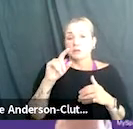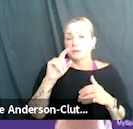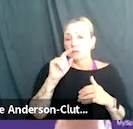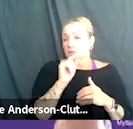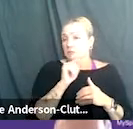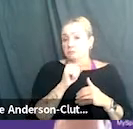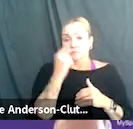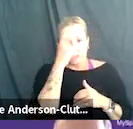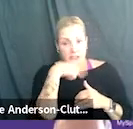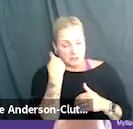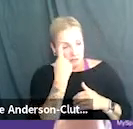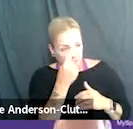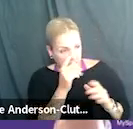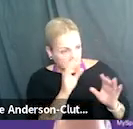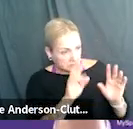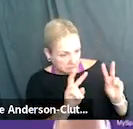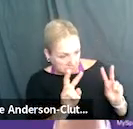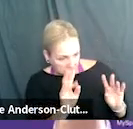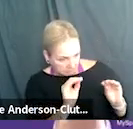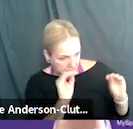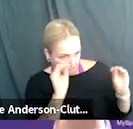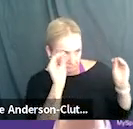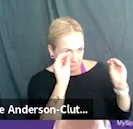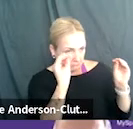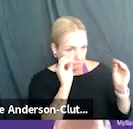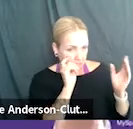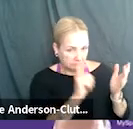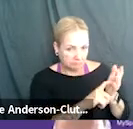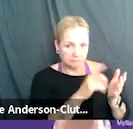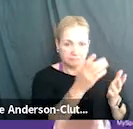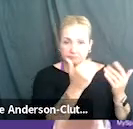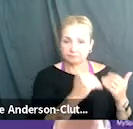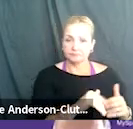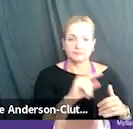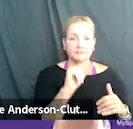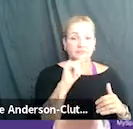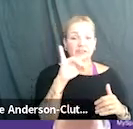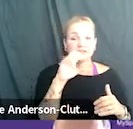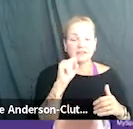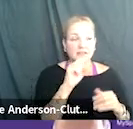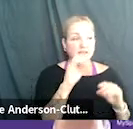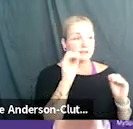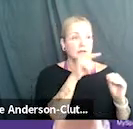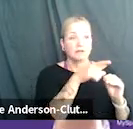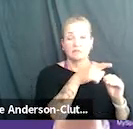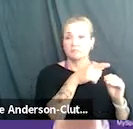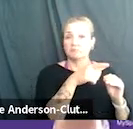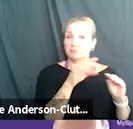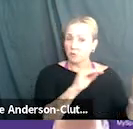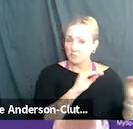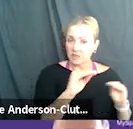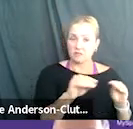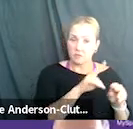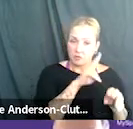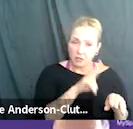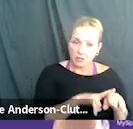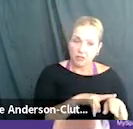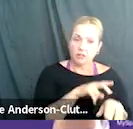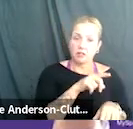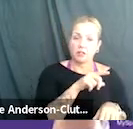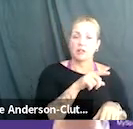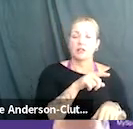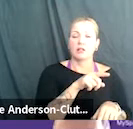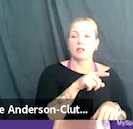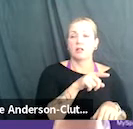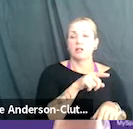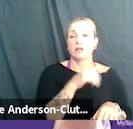movements. So when he came into the interview room at the hospital, he didn't acknowledge me at all. He sort of just went by, and he didn't respond to me